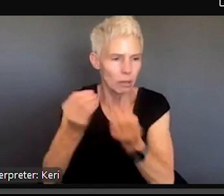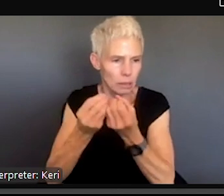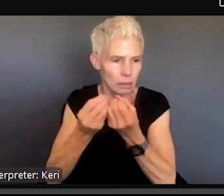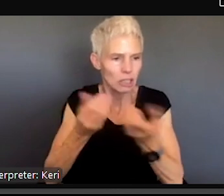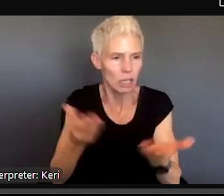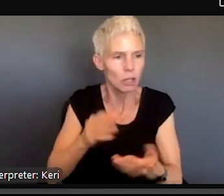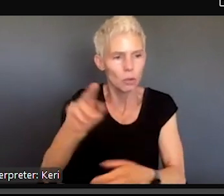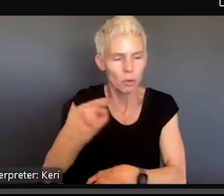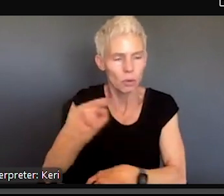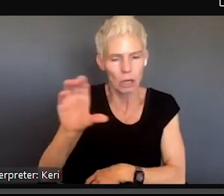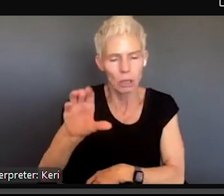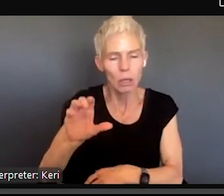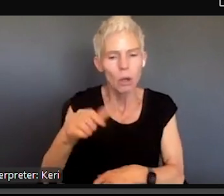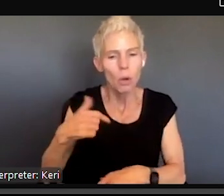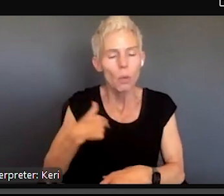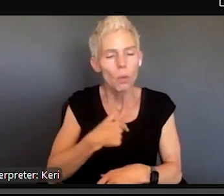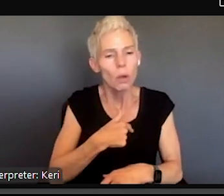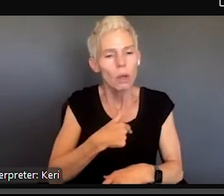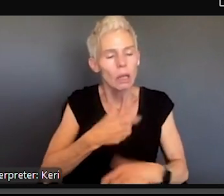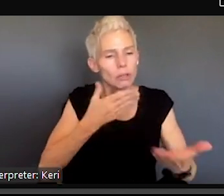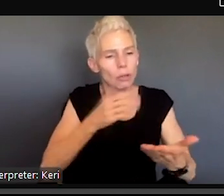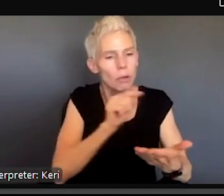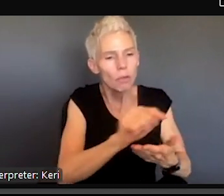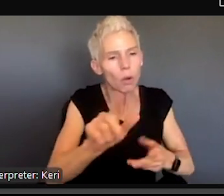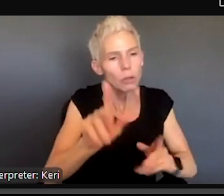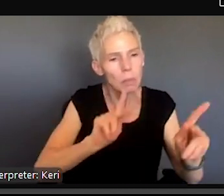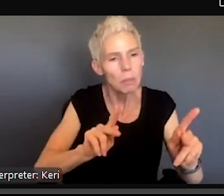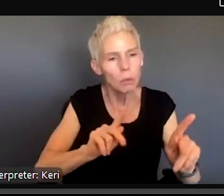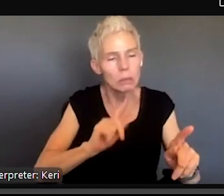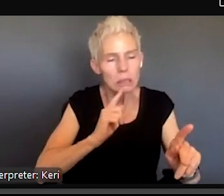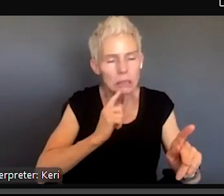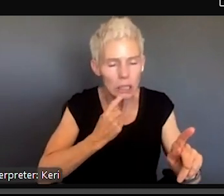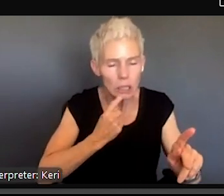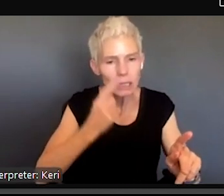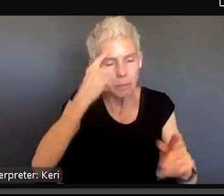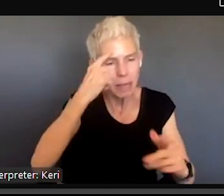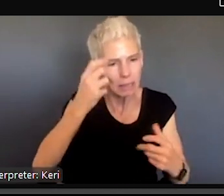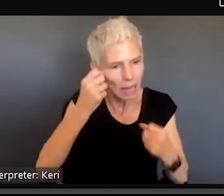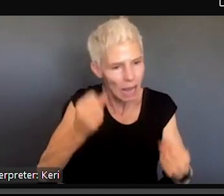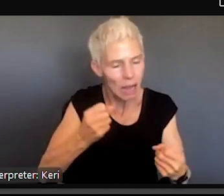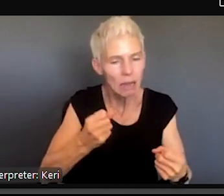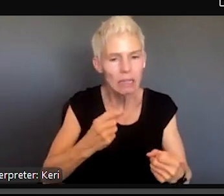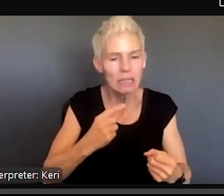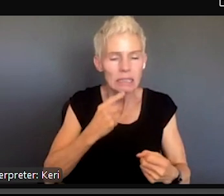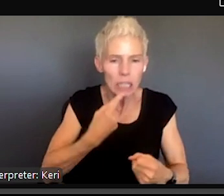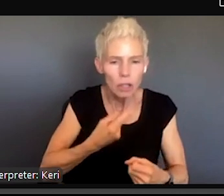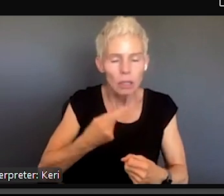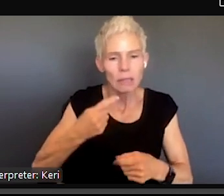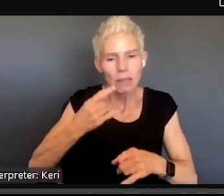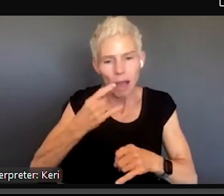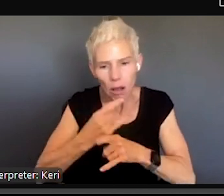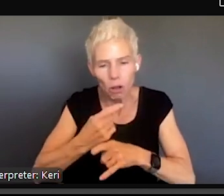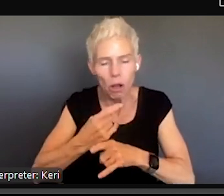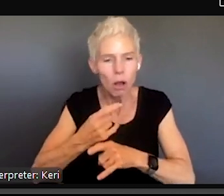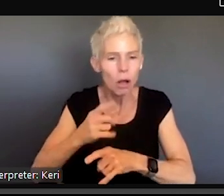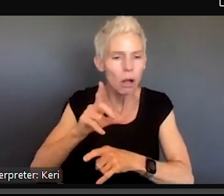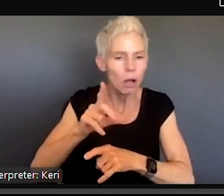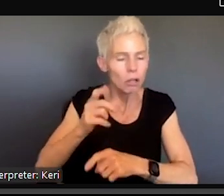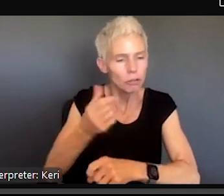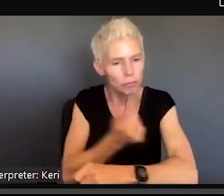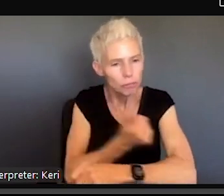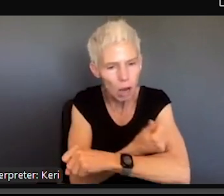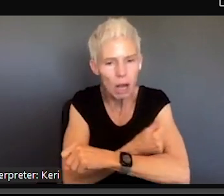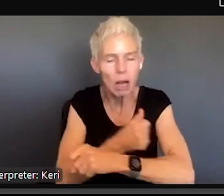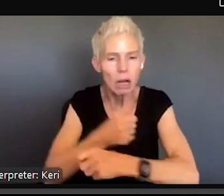serve folks with severe mental health, severe substance use disorders, and people with intellectual